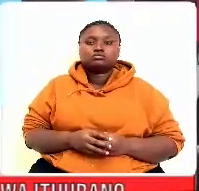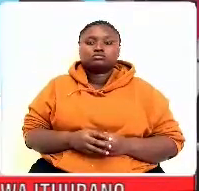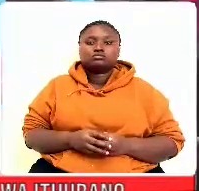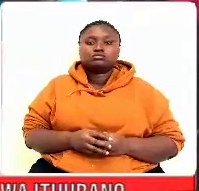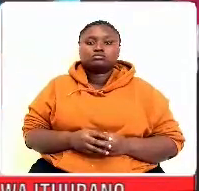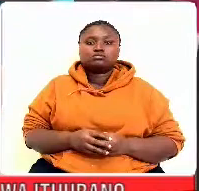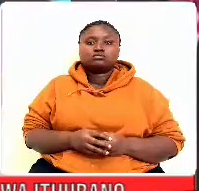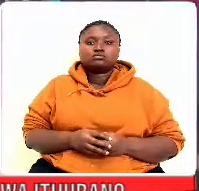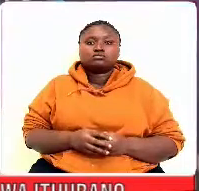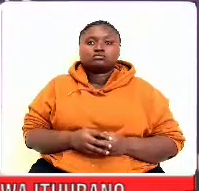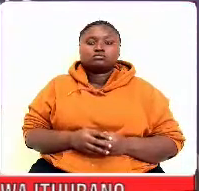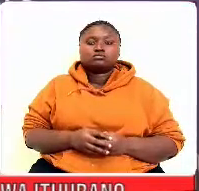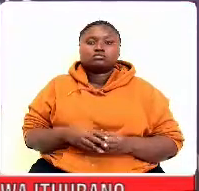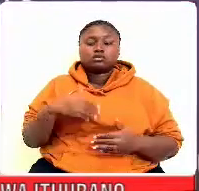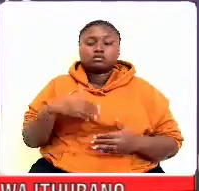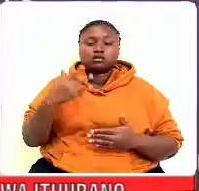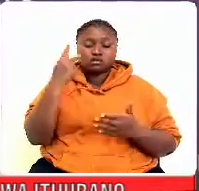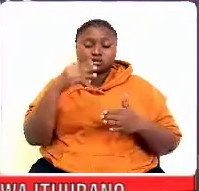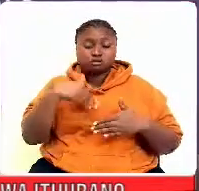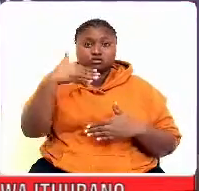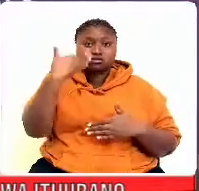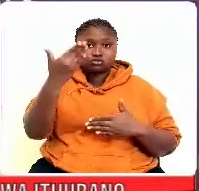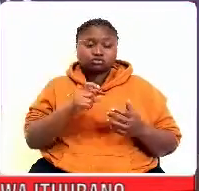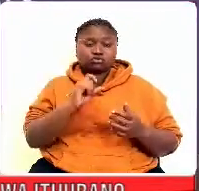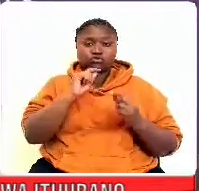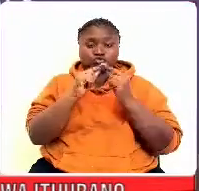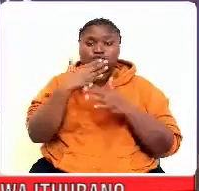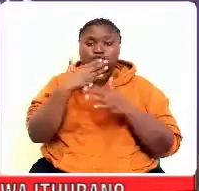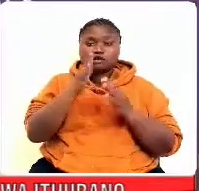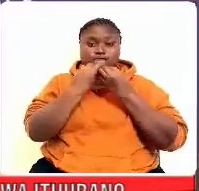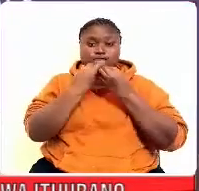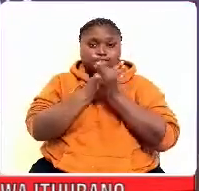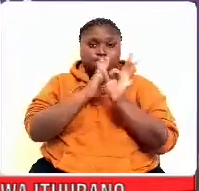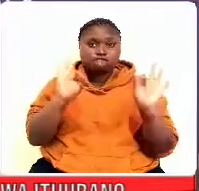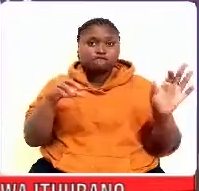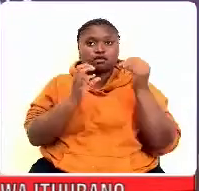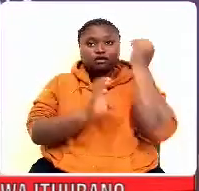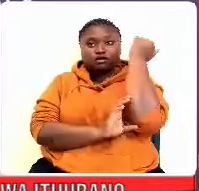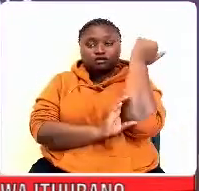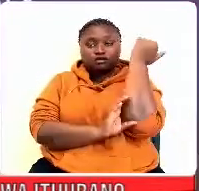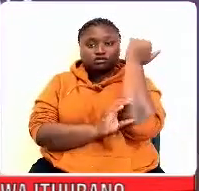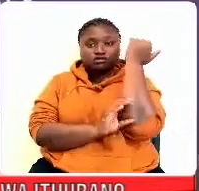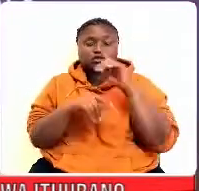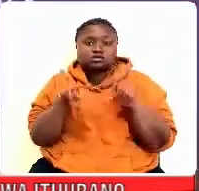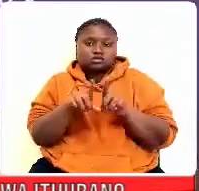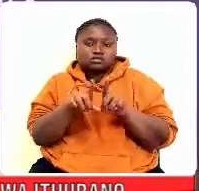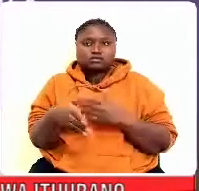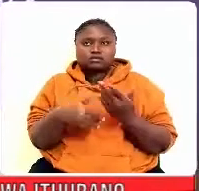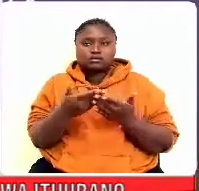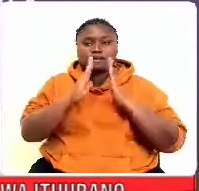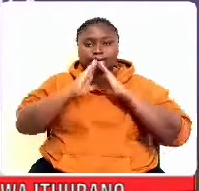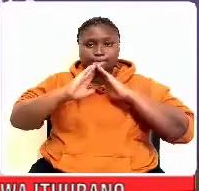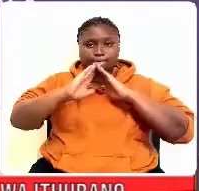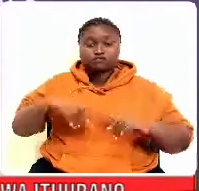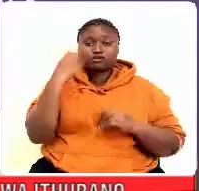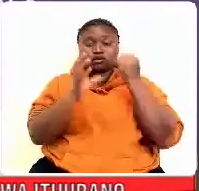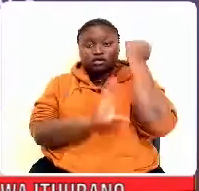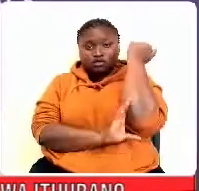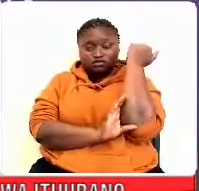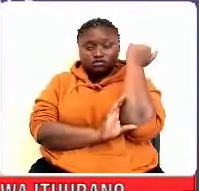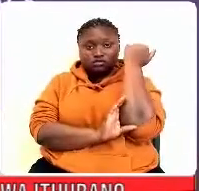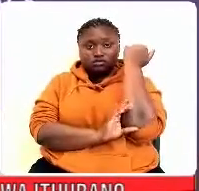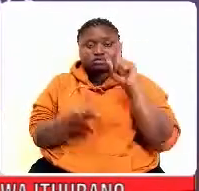Kenya shall continue to be a free country, a democratic country, a peaceful country.